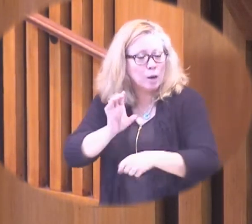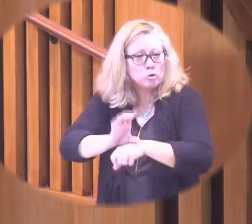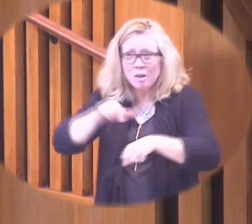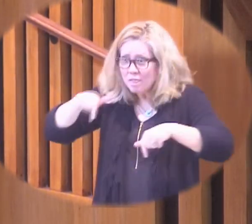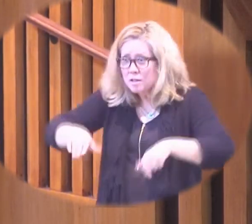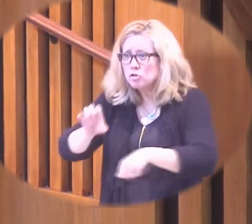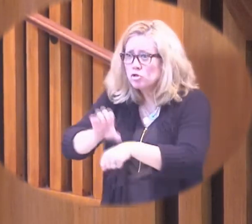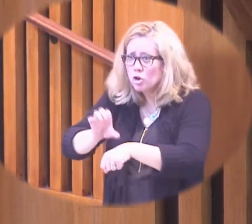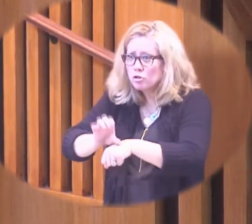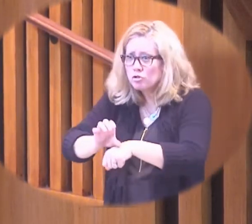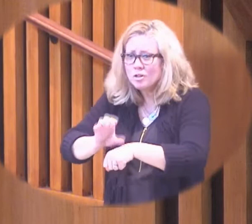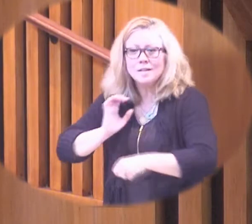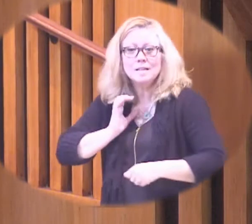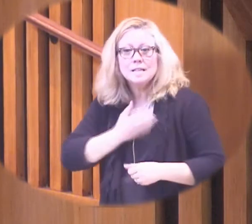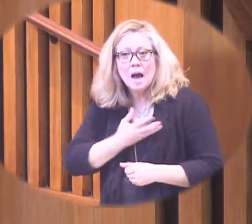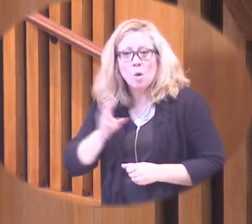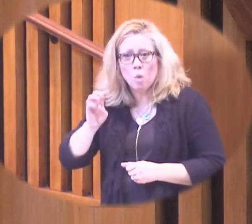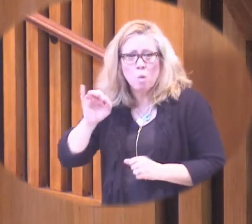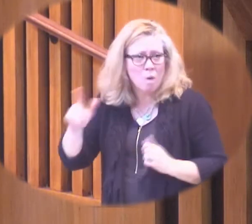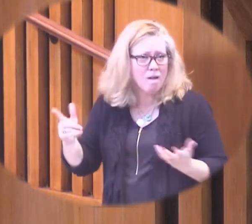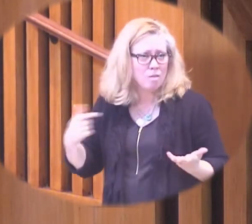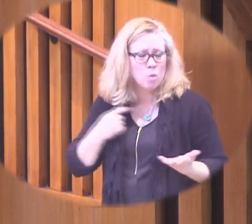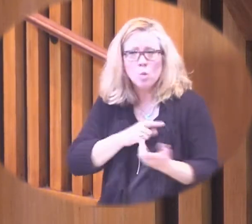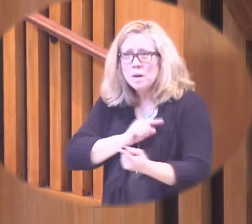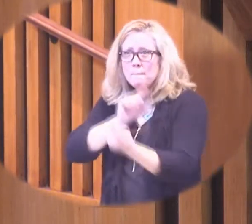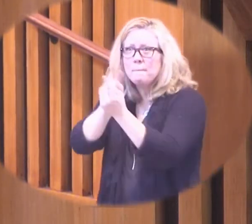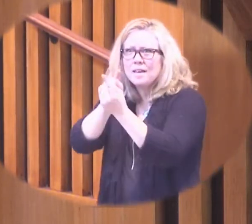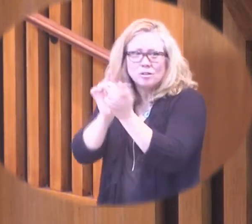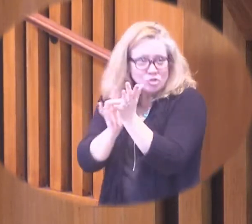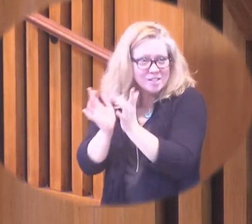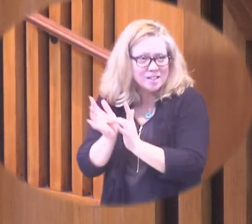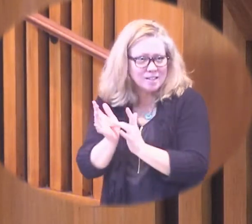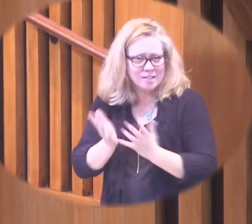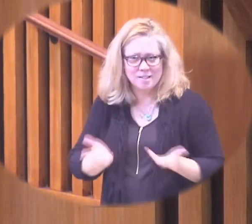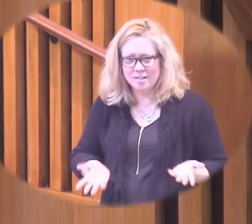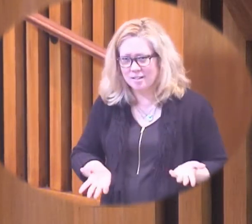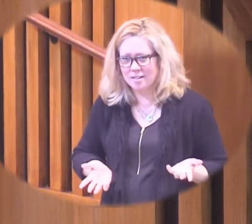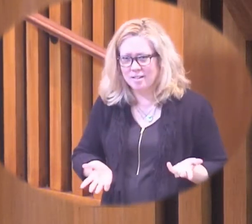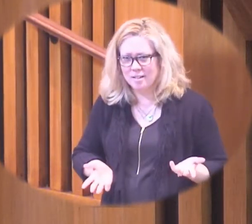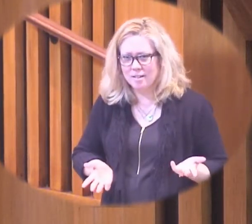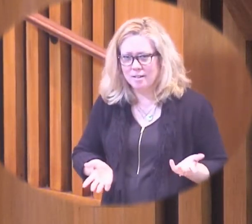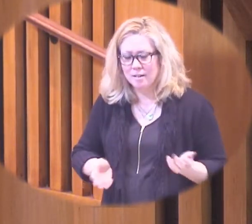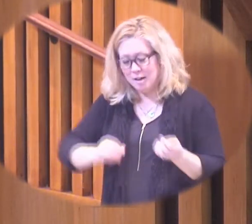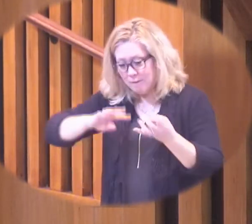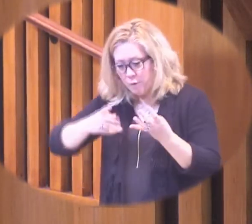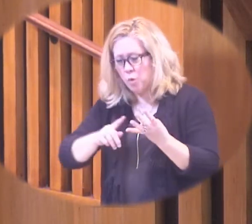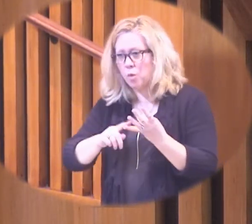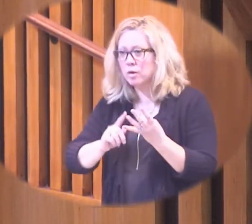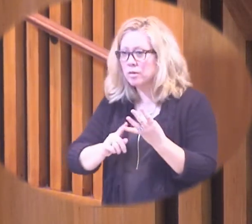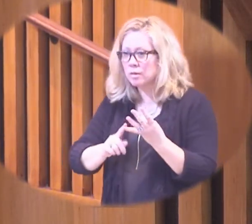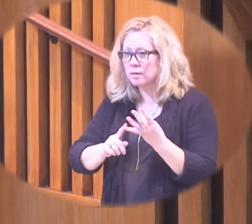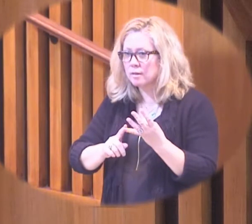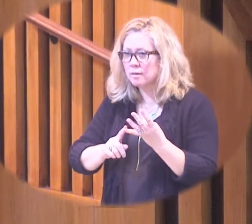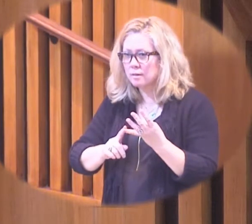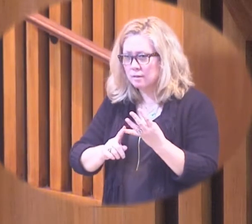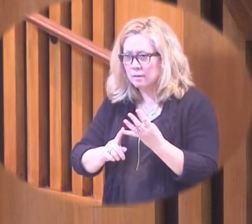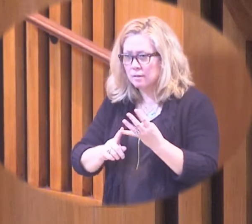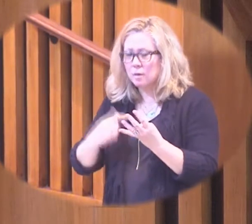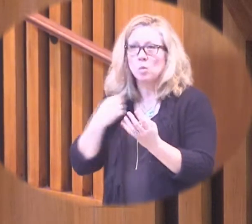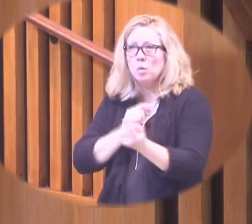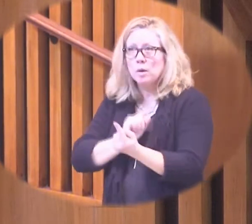where we can meet Jesus in such a beautiful way. And fourthly, the result of this meeting